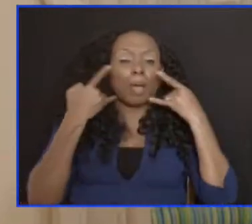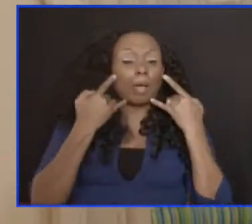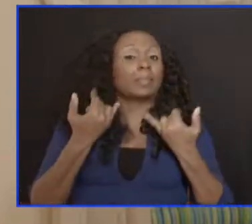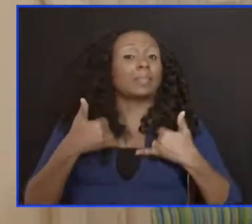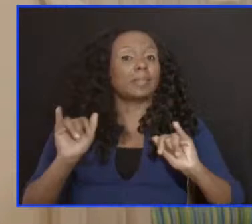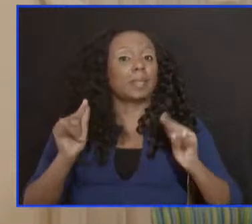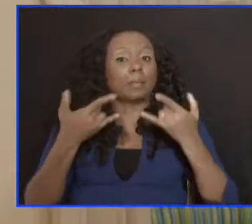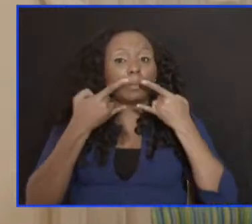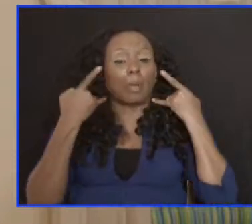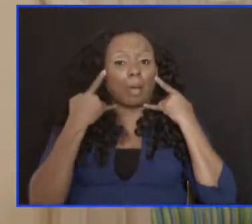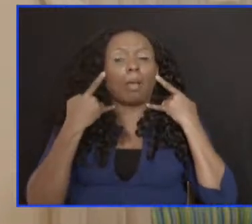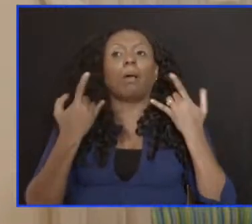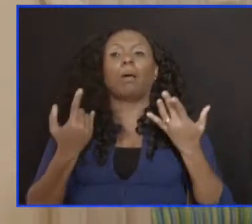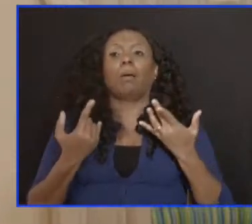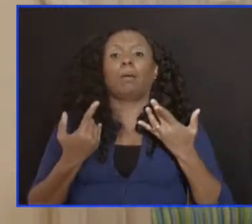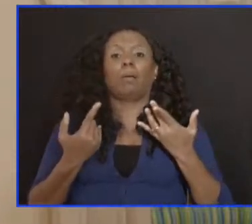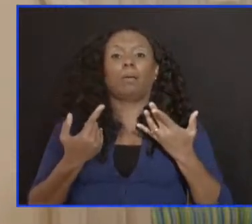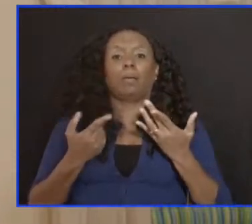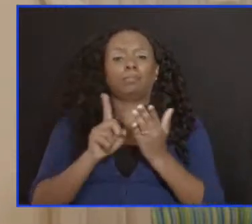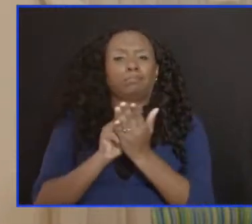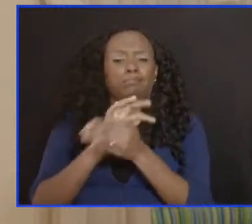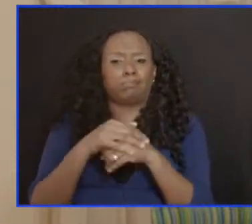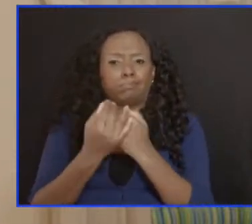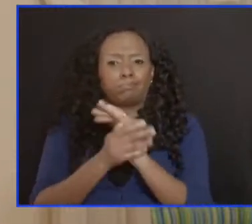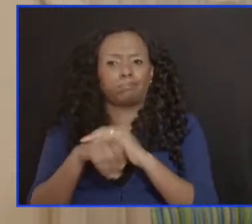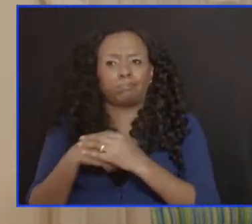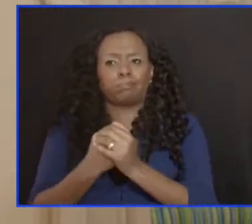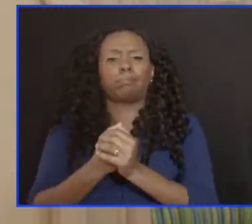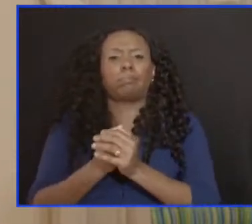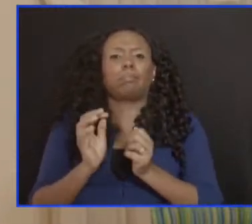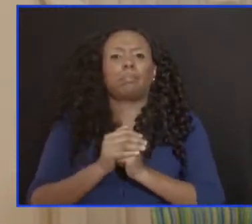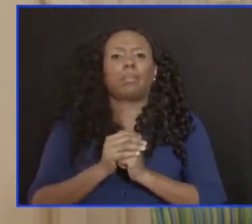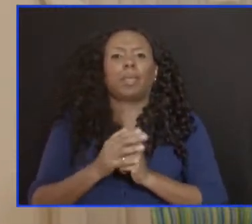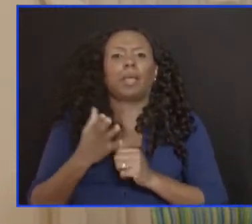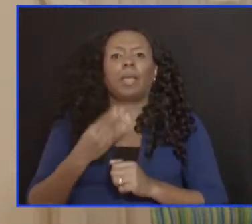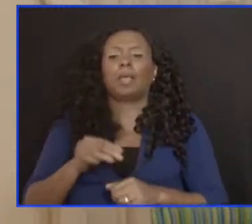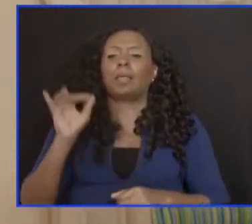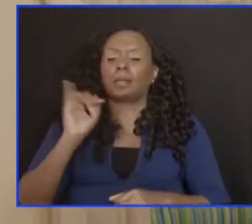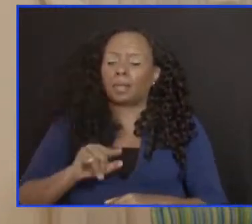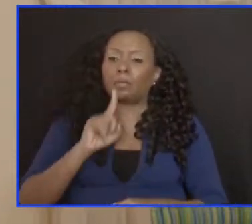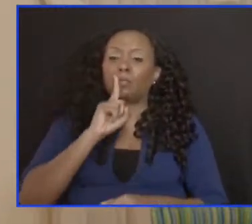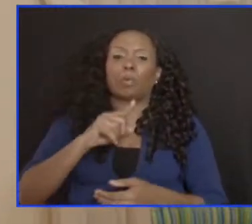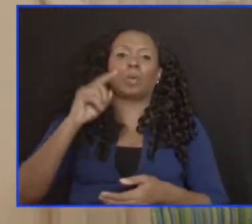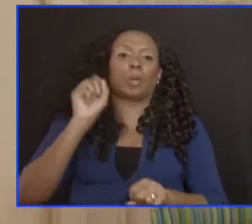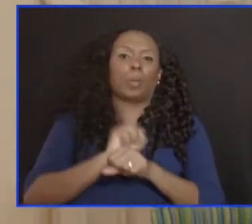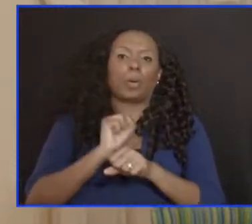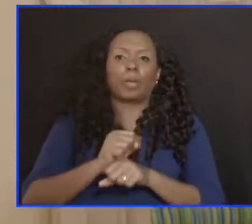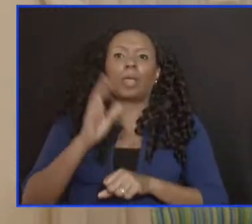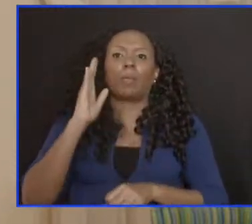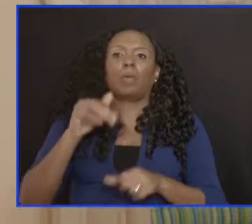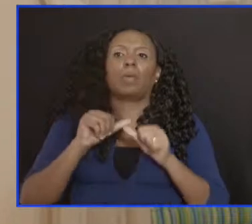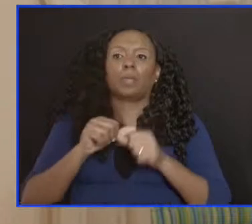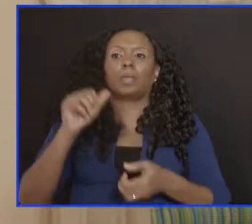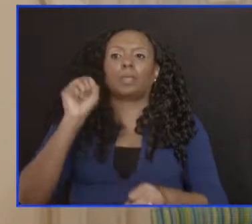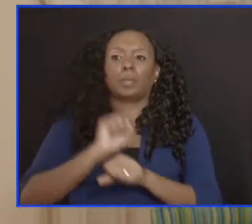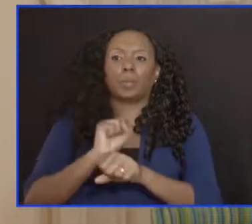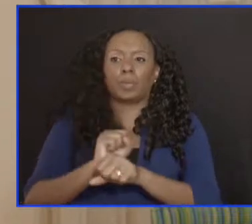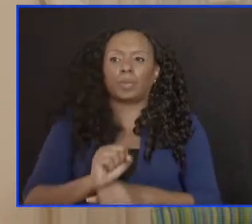still enforce to reduce the likelihood of spread, and it has been working, and it will continue to work.